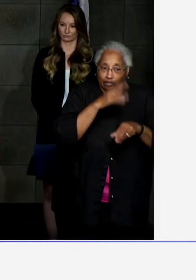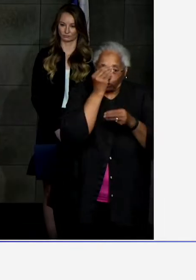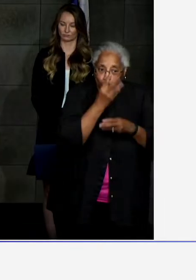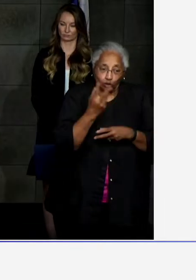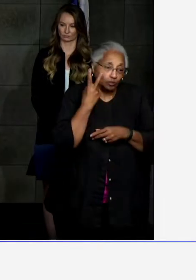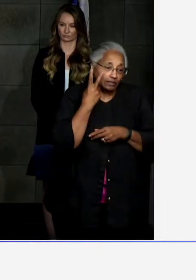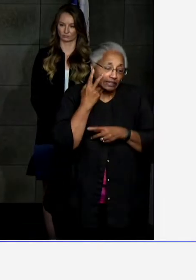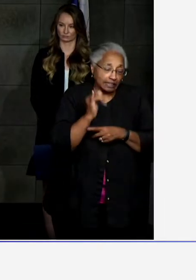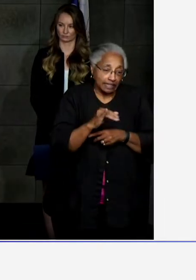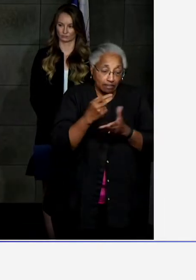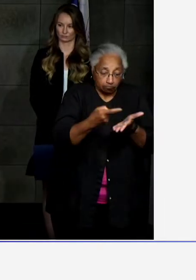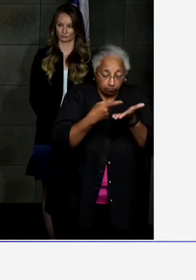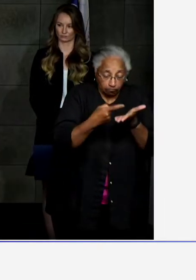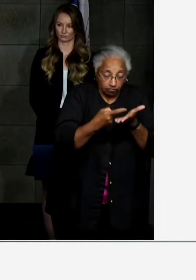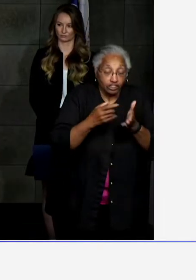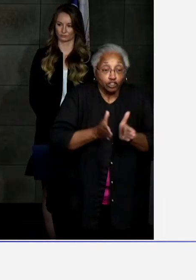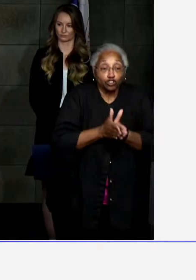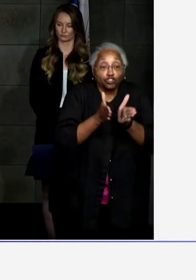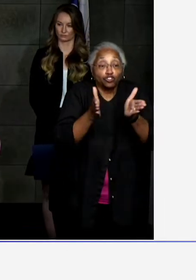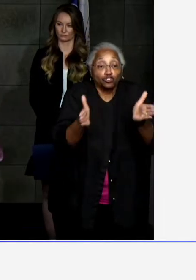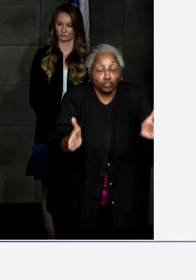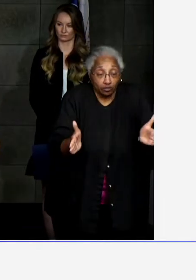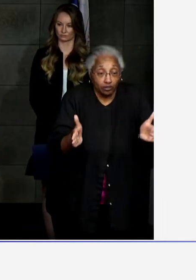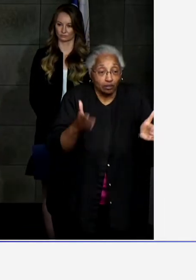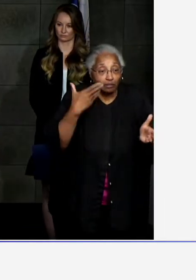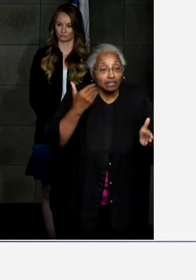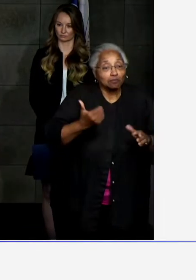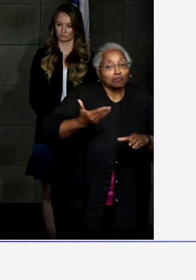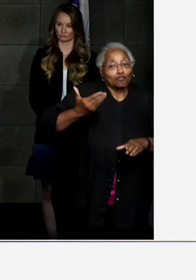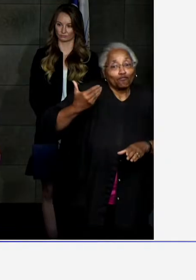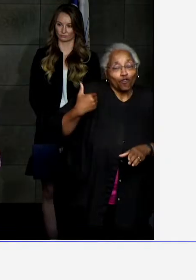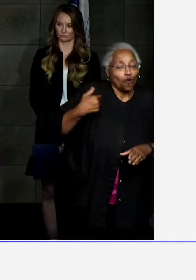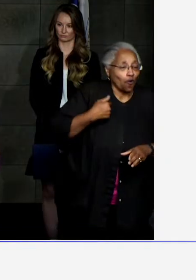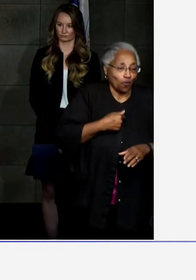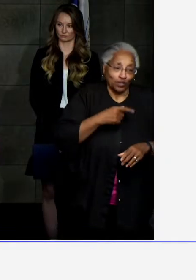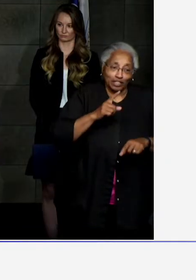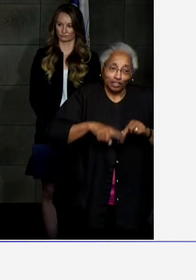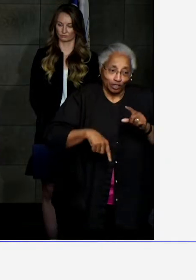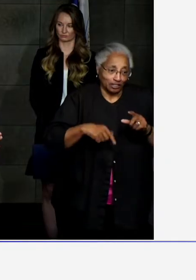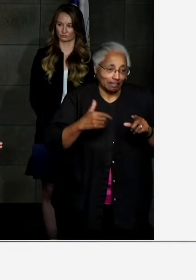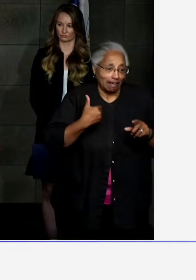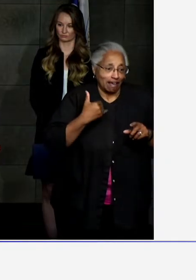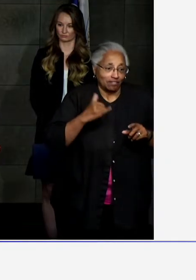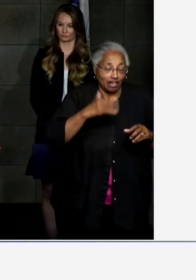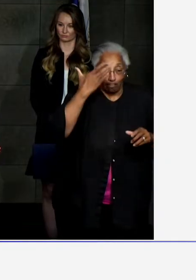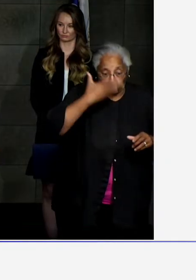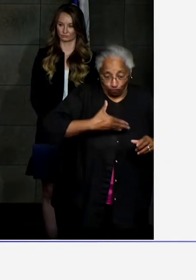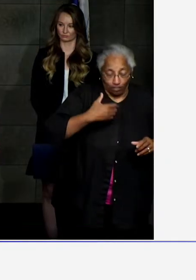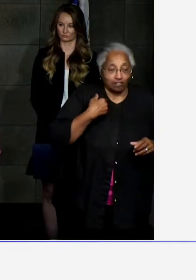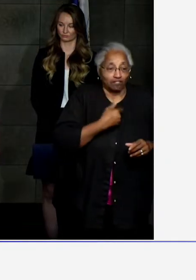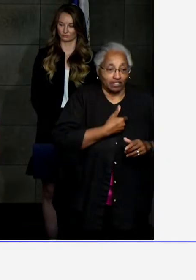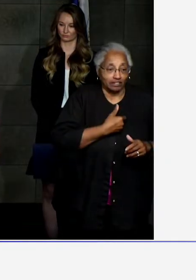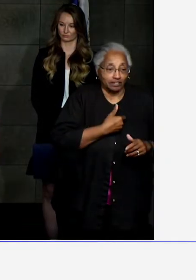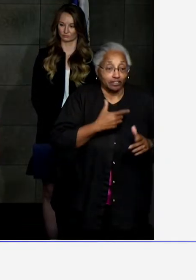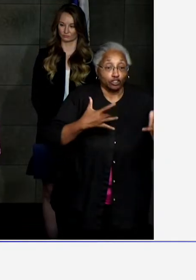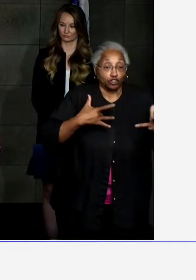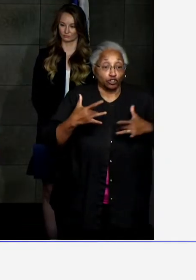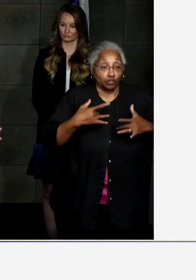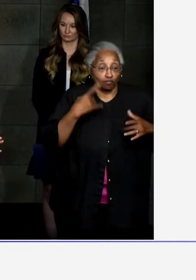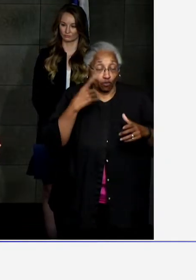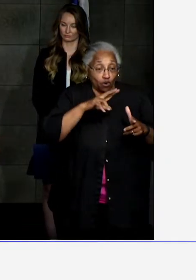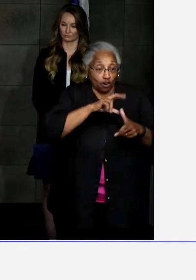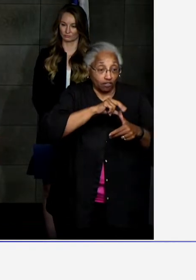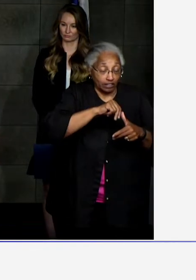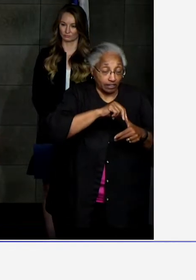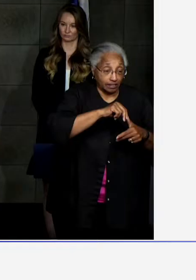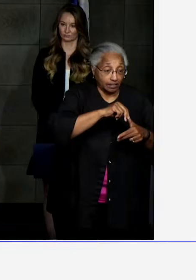It's being talked about within the general public, because before we couldn't really get that conversation up in front. So that's, you know, I'm concerned about hurricanes separately